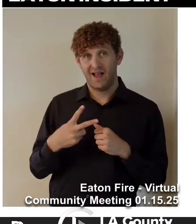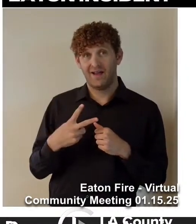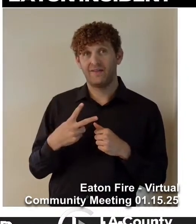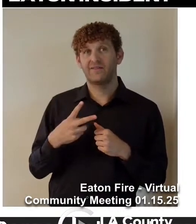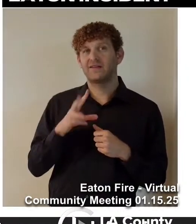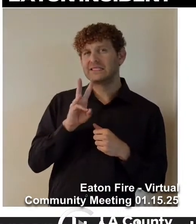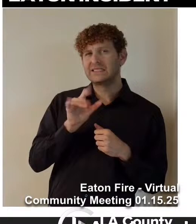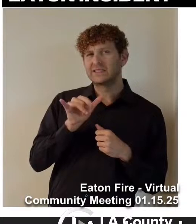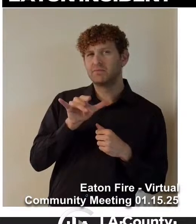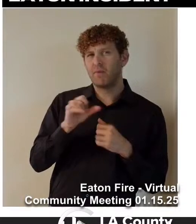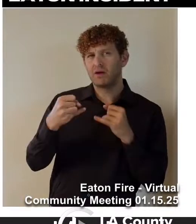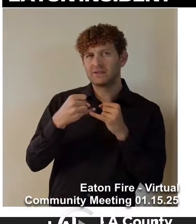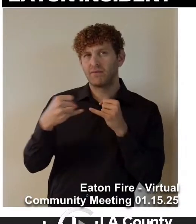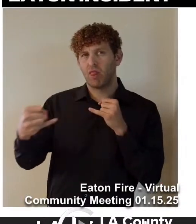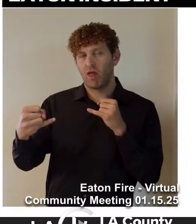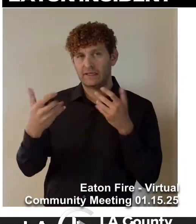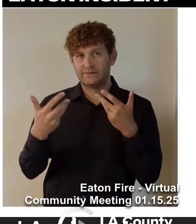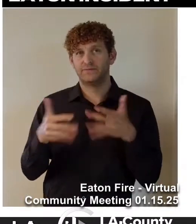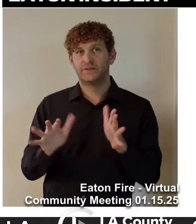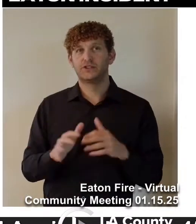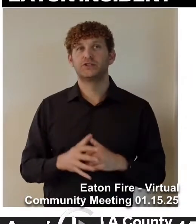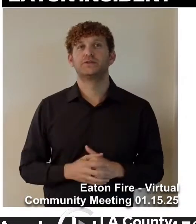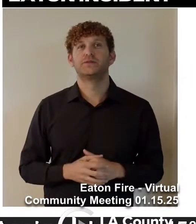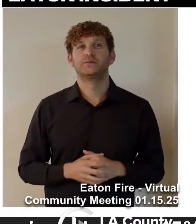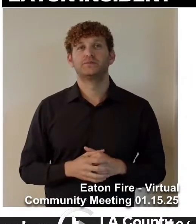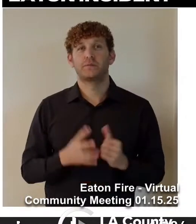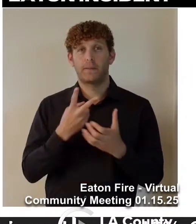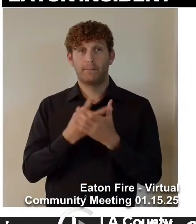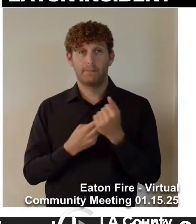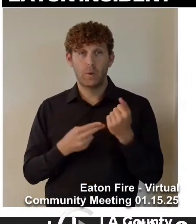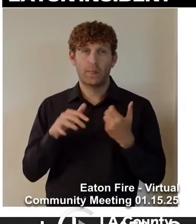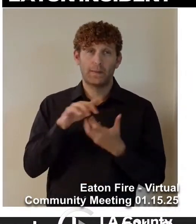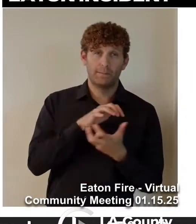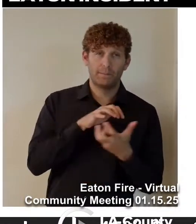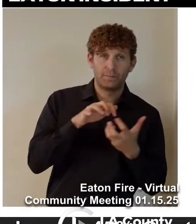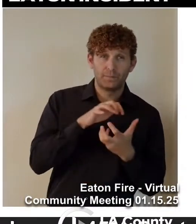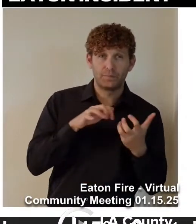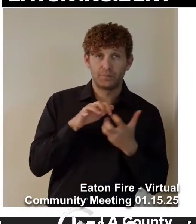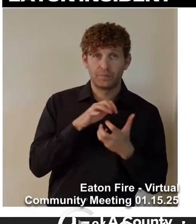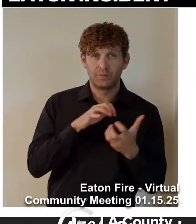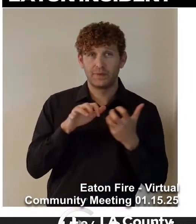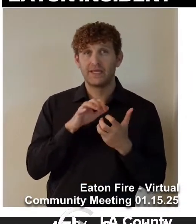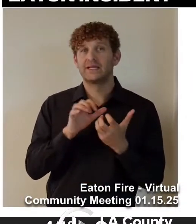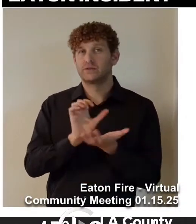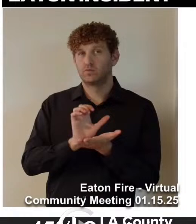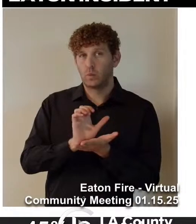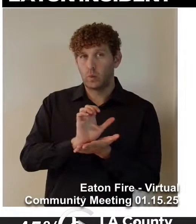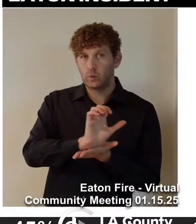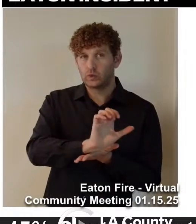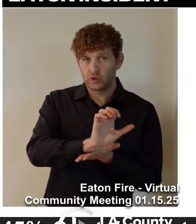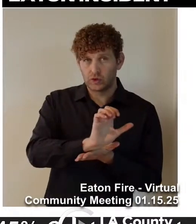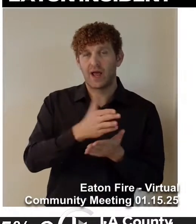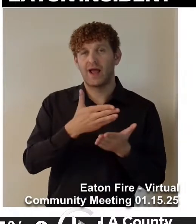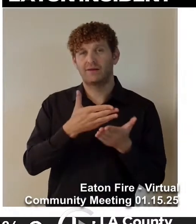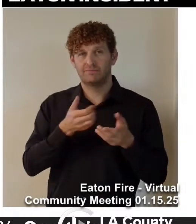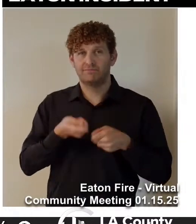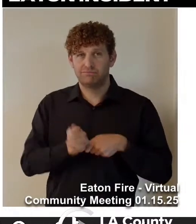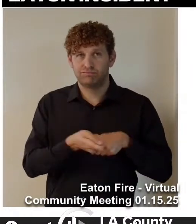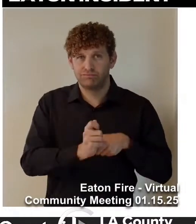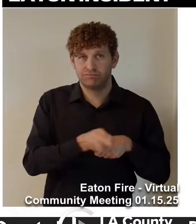line. And that's both a mix of dozer and hand line. We've also utilized